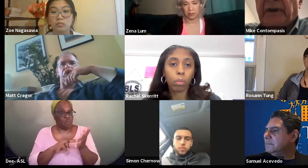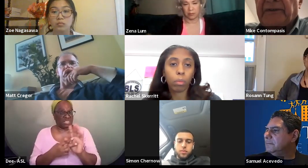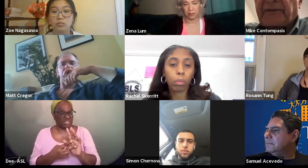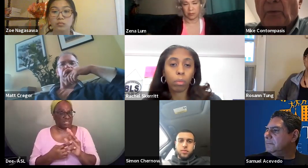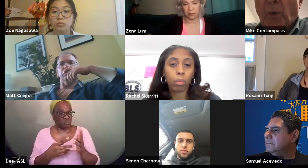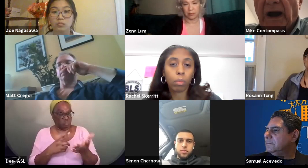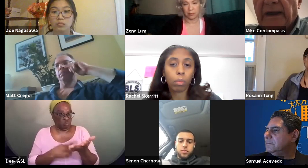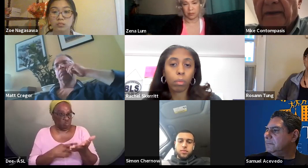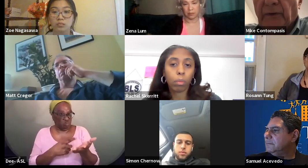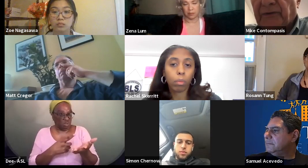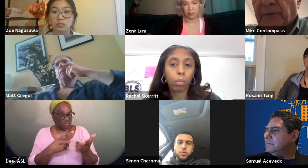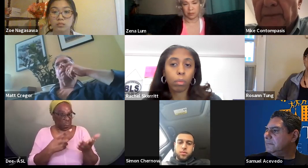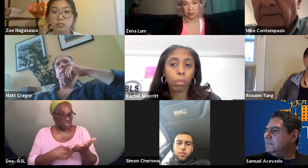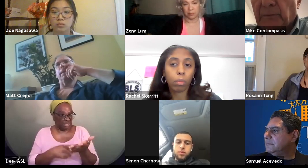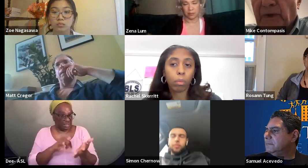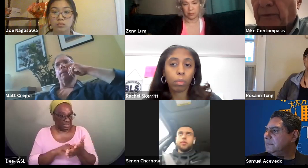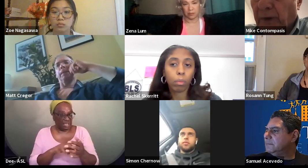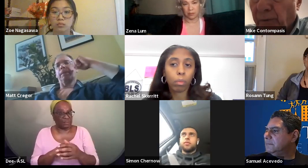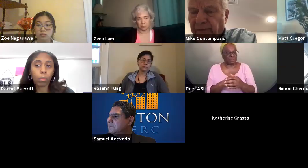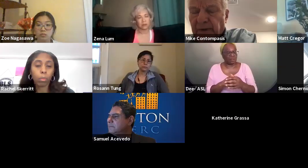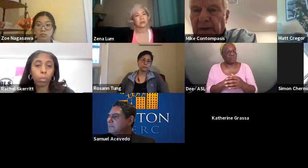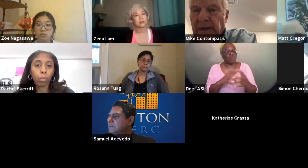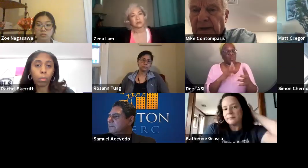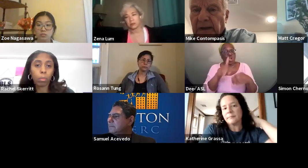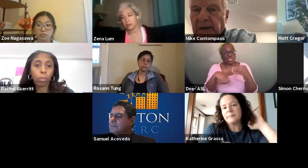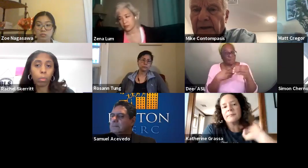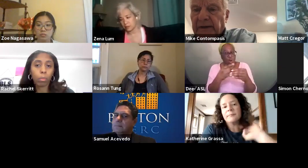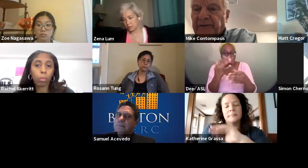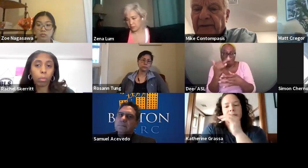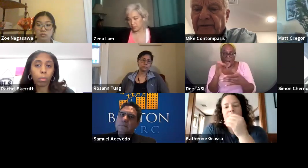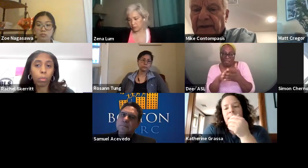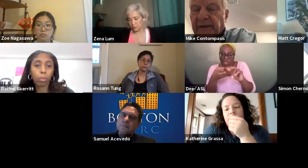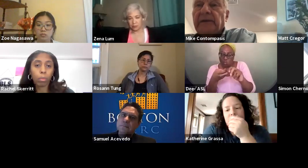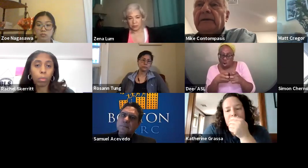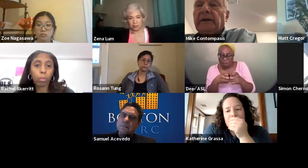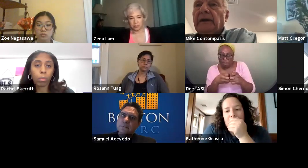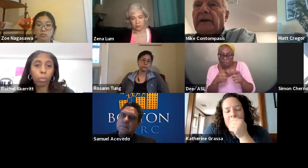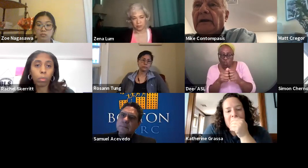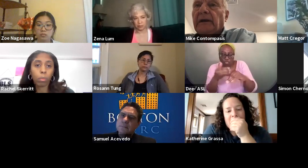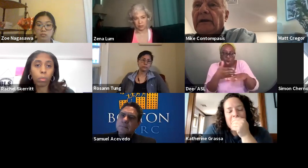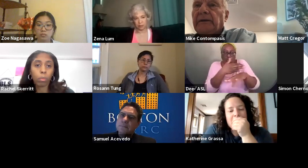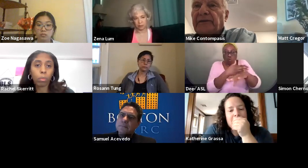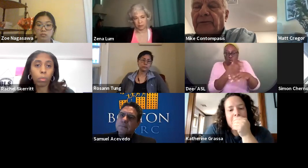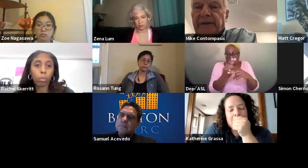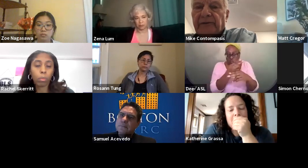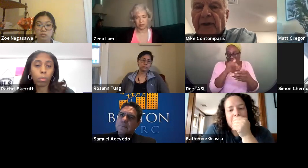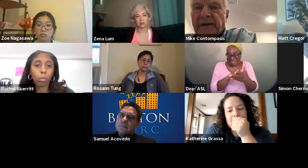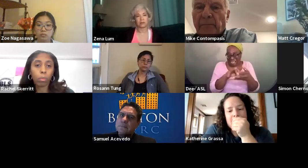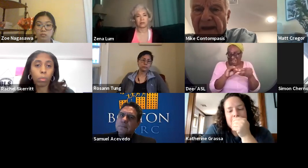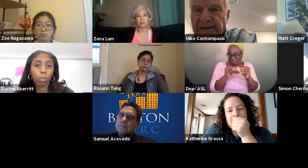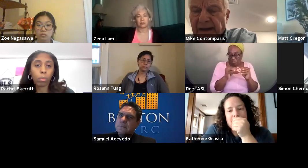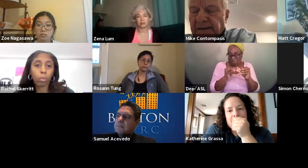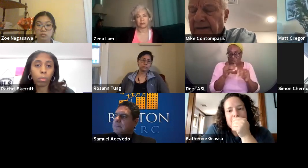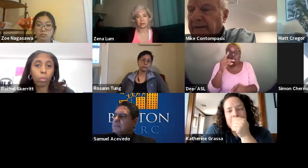We've discussed why there is a problem with growth, in the sense that the district does